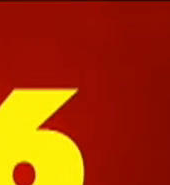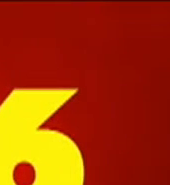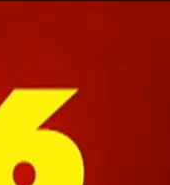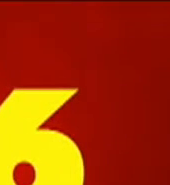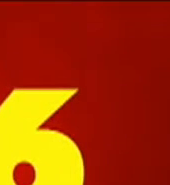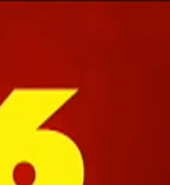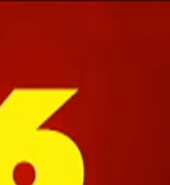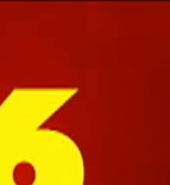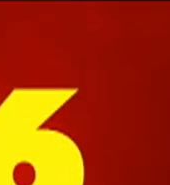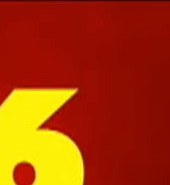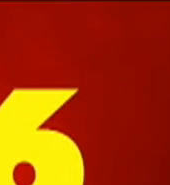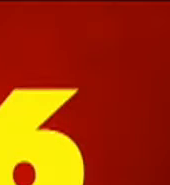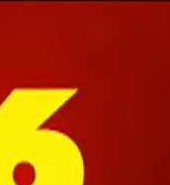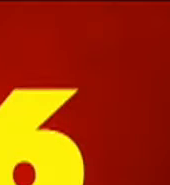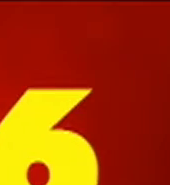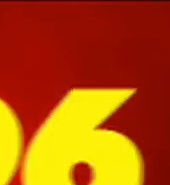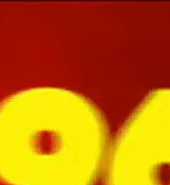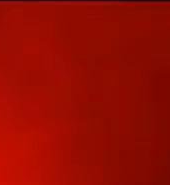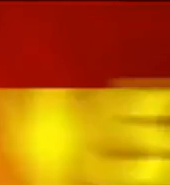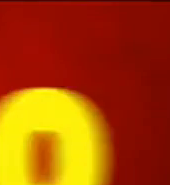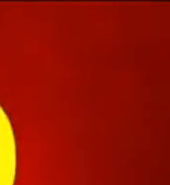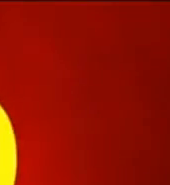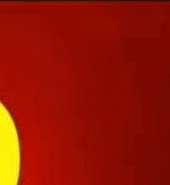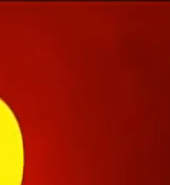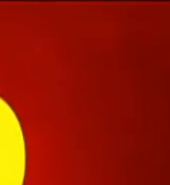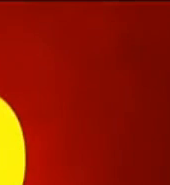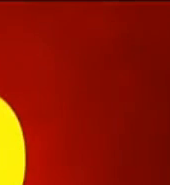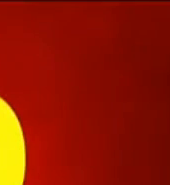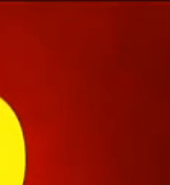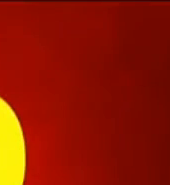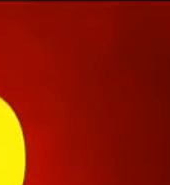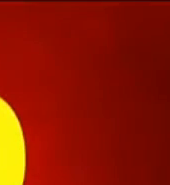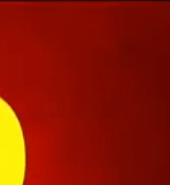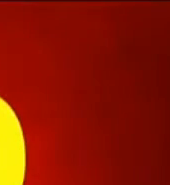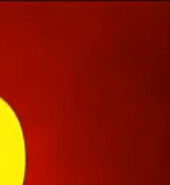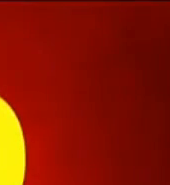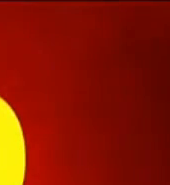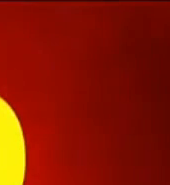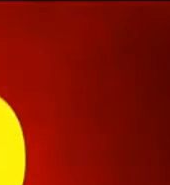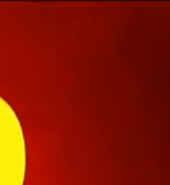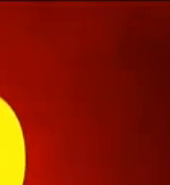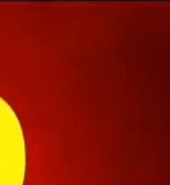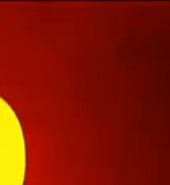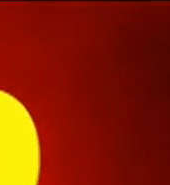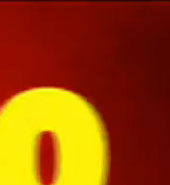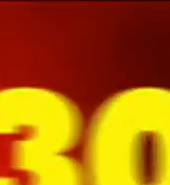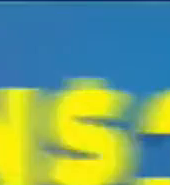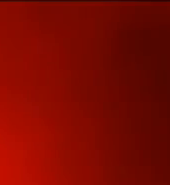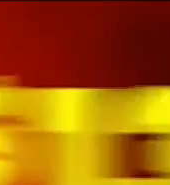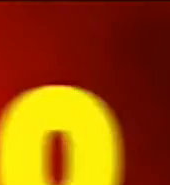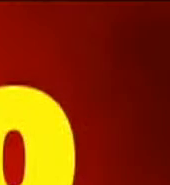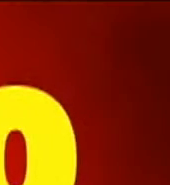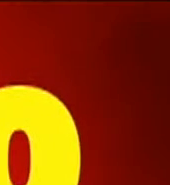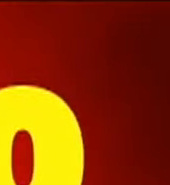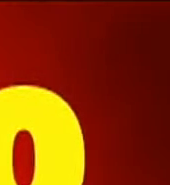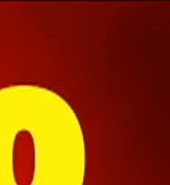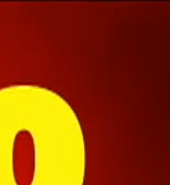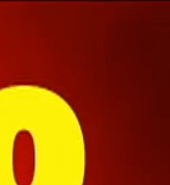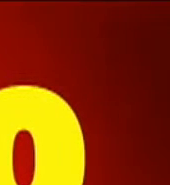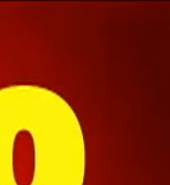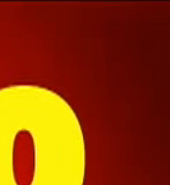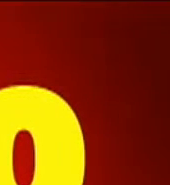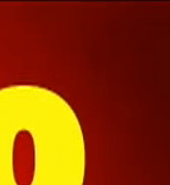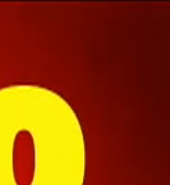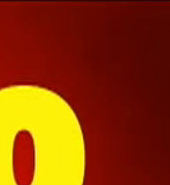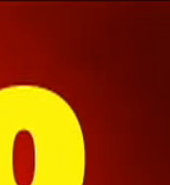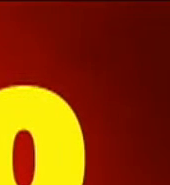just $96. Elso Economy Toilet Rolls for only $30. And an Essential Steam